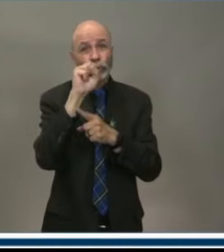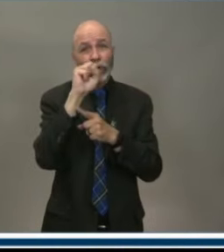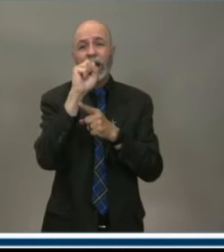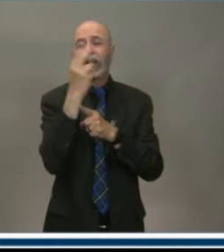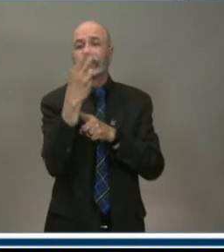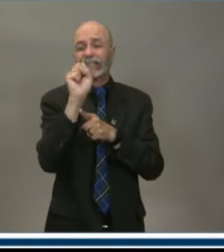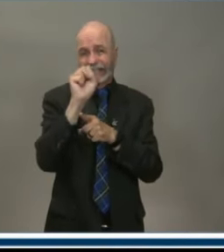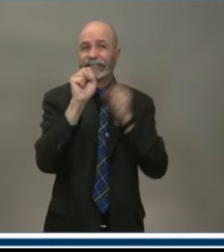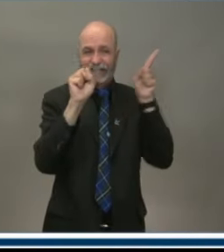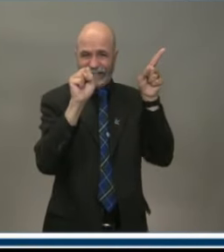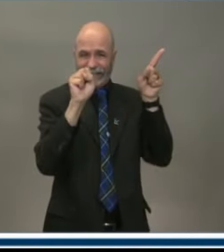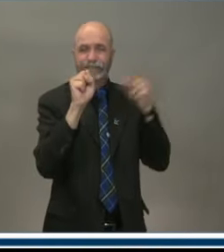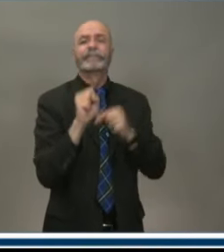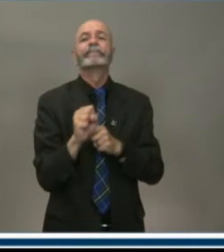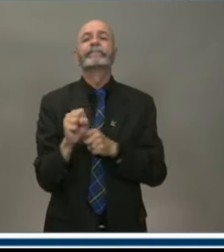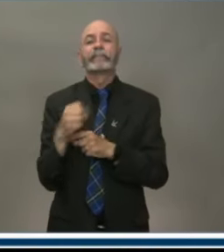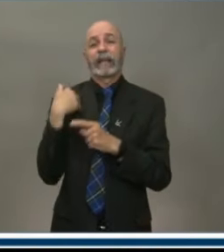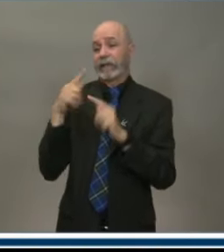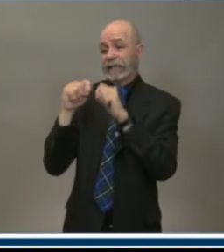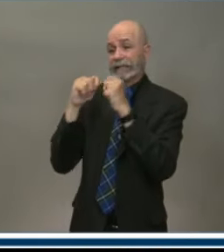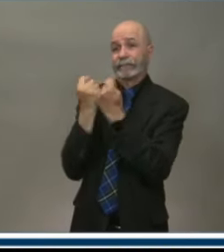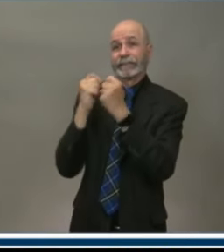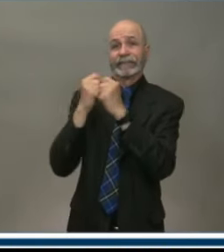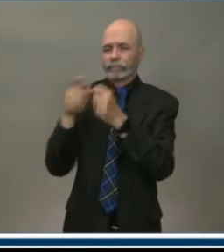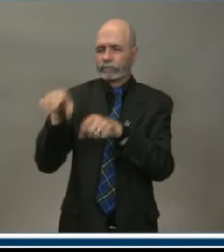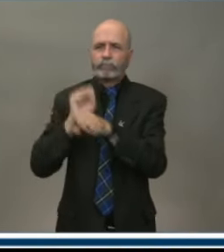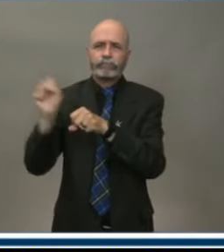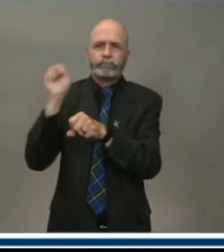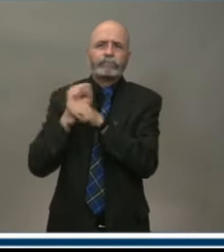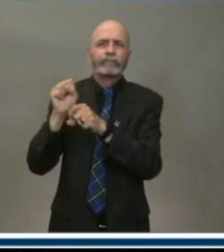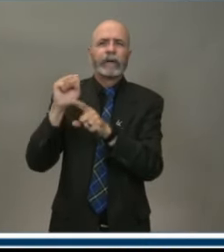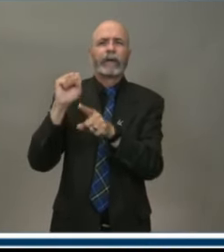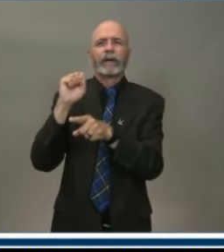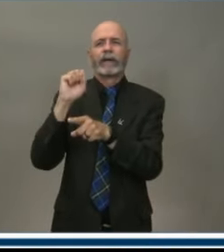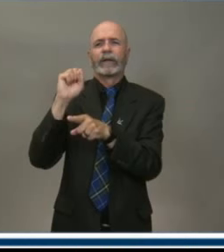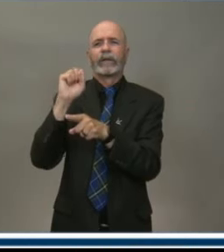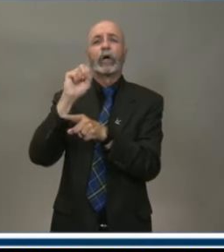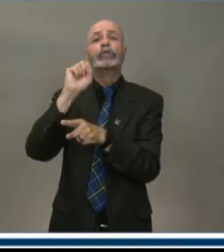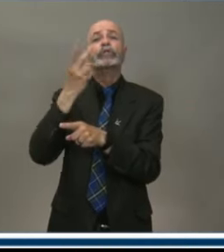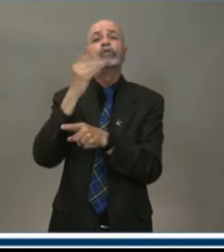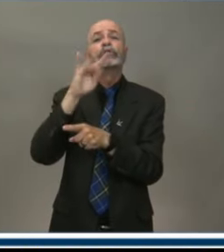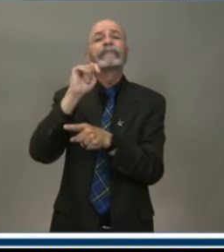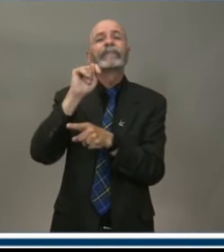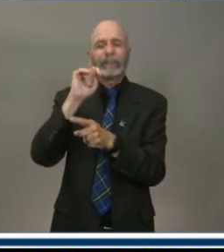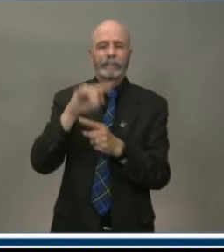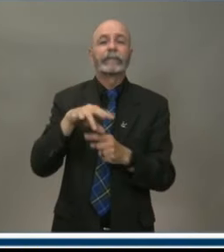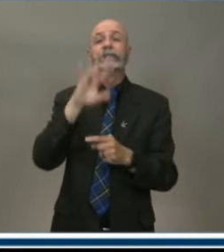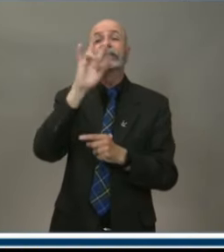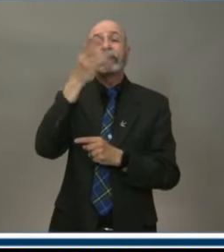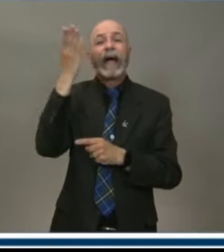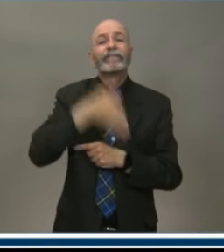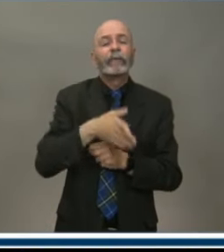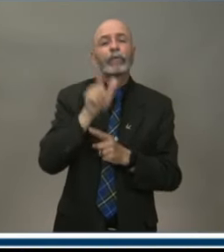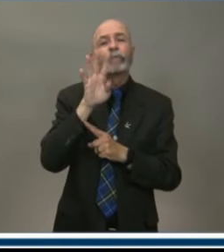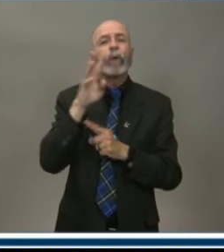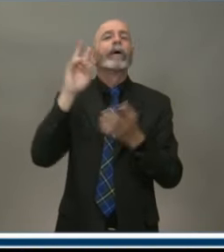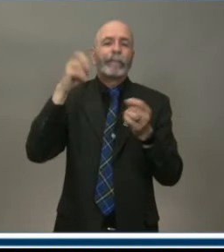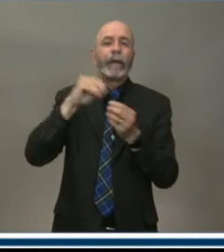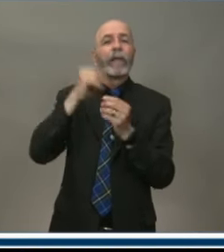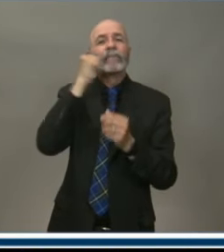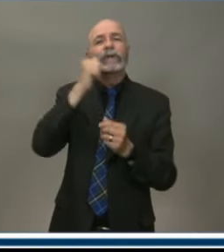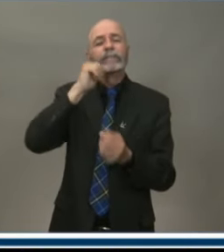on shifts 7 days a week, and they've really deployed all of our public health nurses